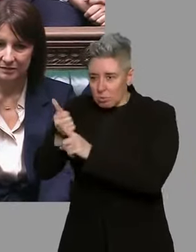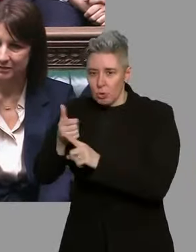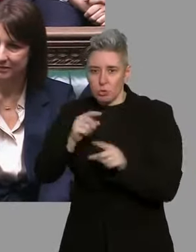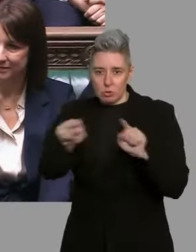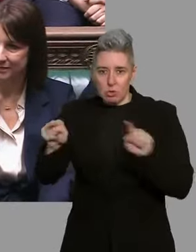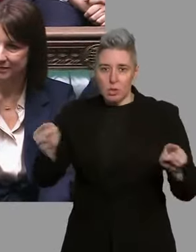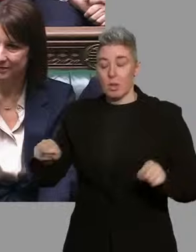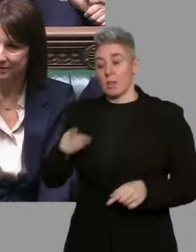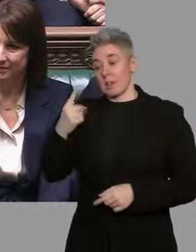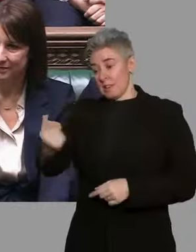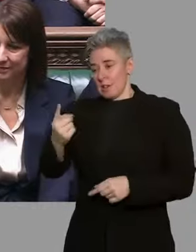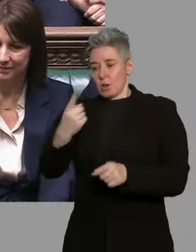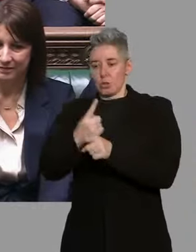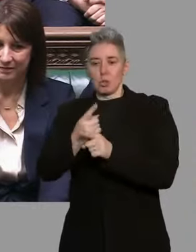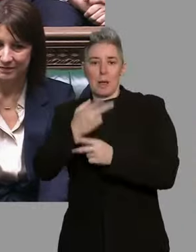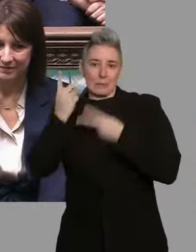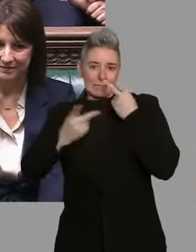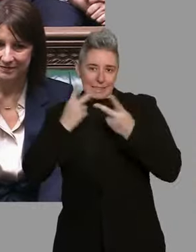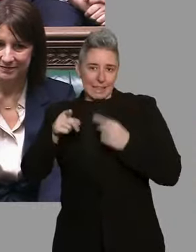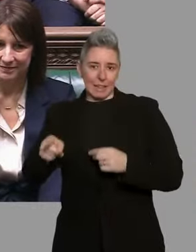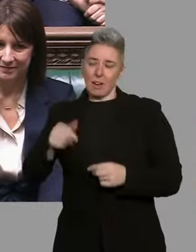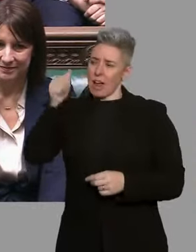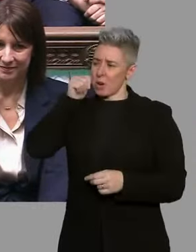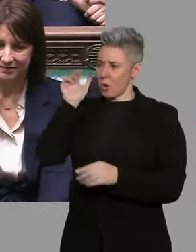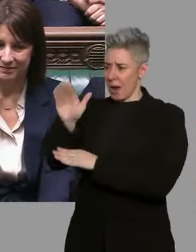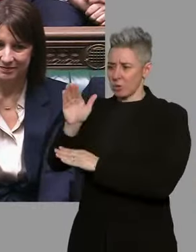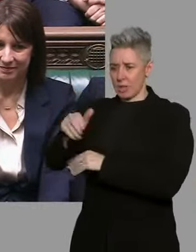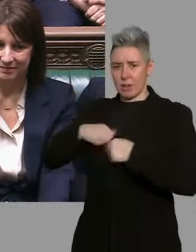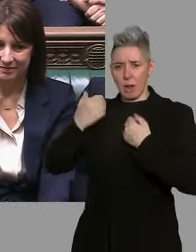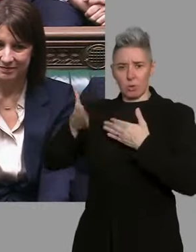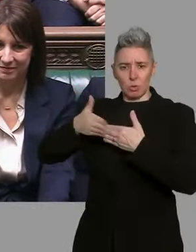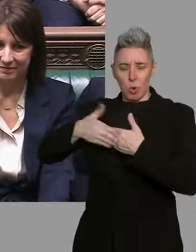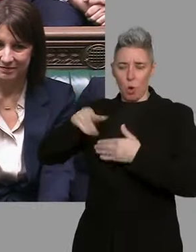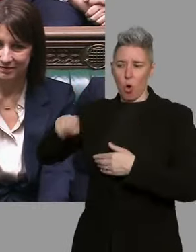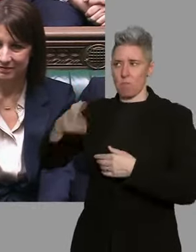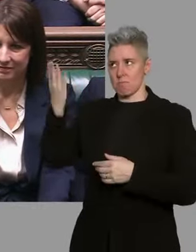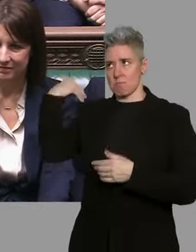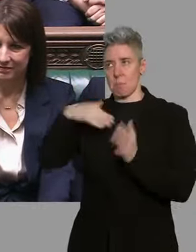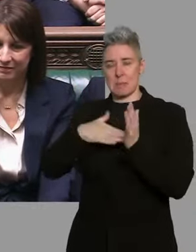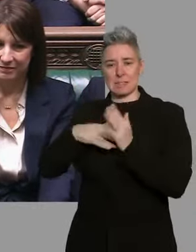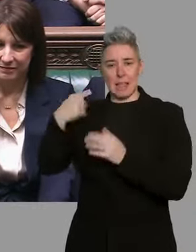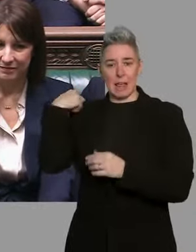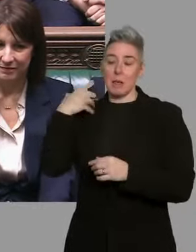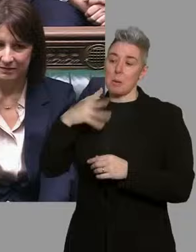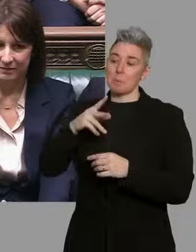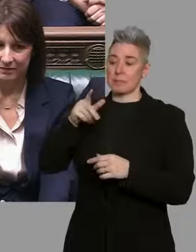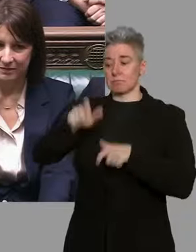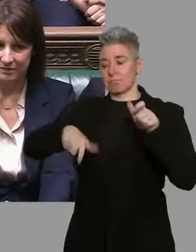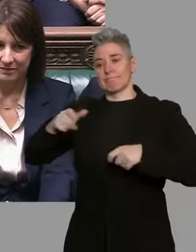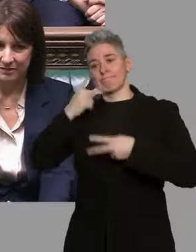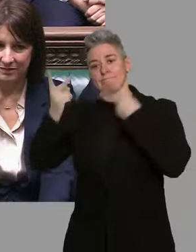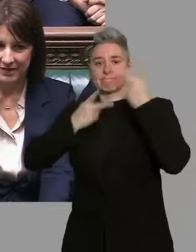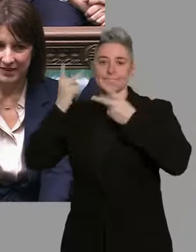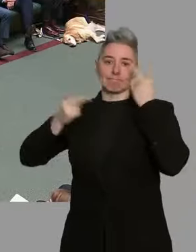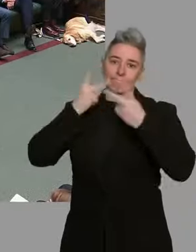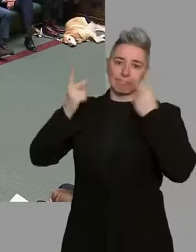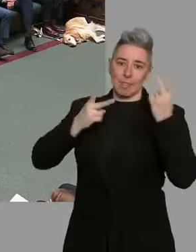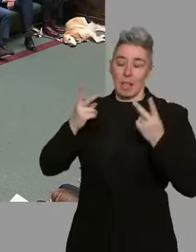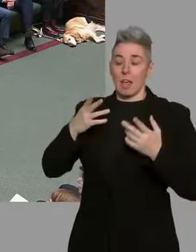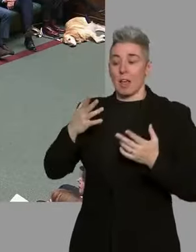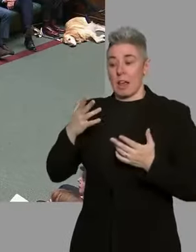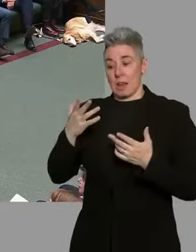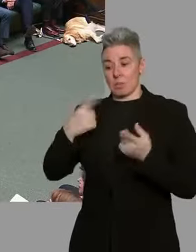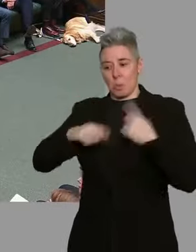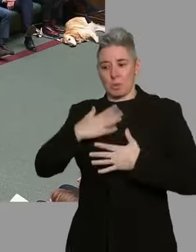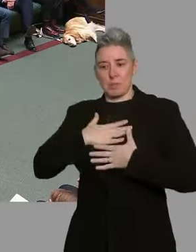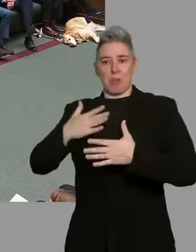outside our front door on Monday, and my family was surprised to see the Honourable Gentleman, Right Honourable Gentleman,